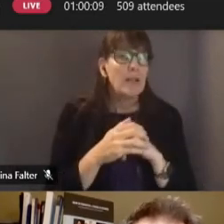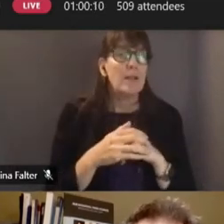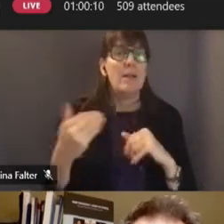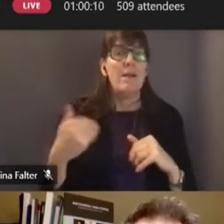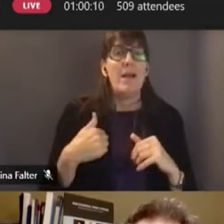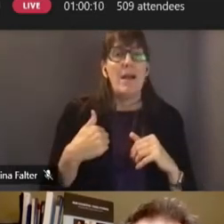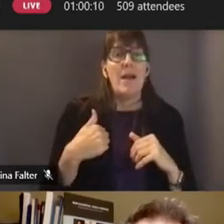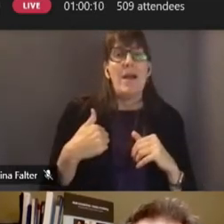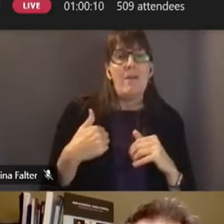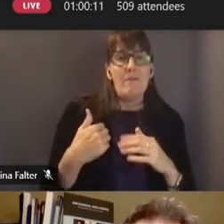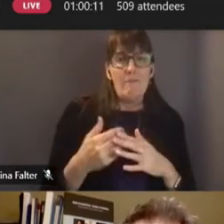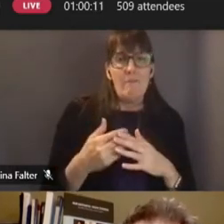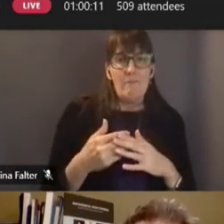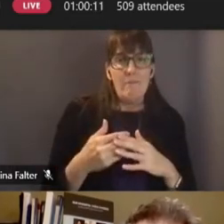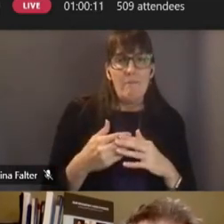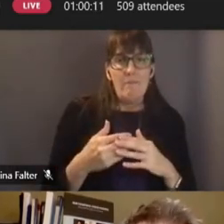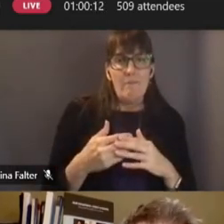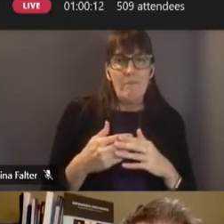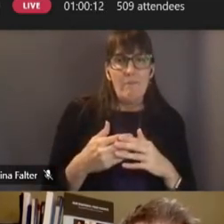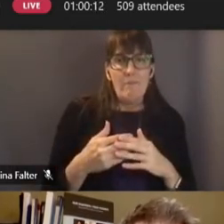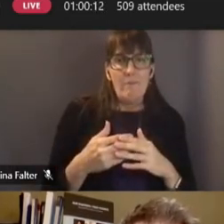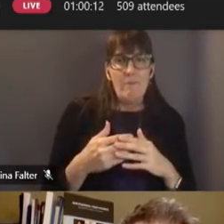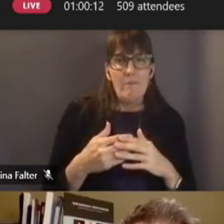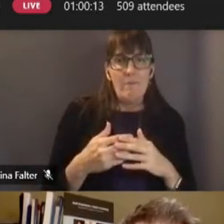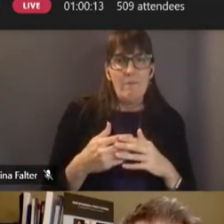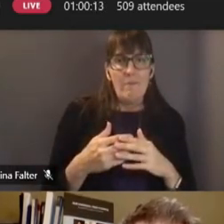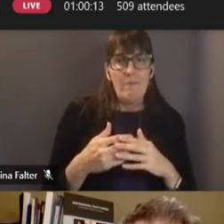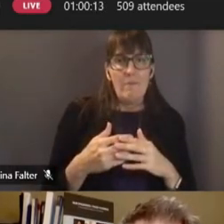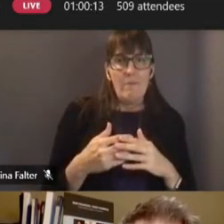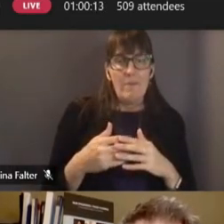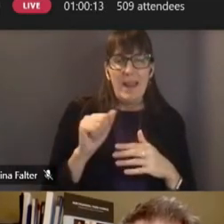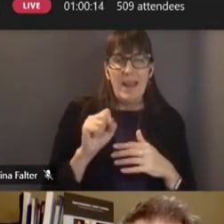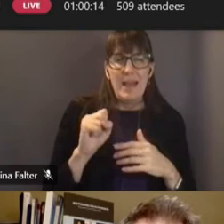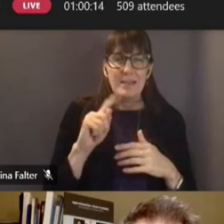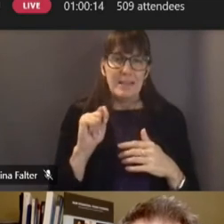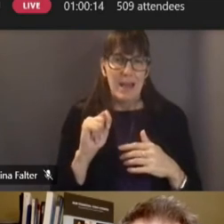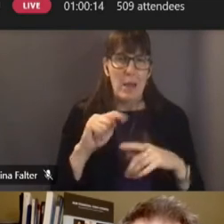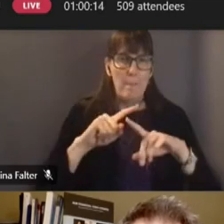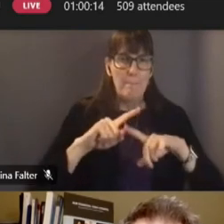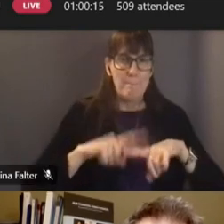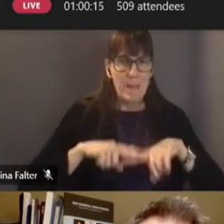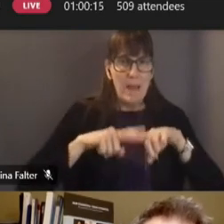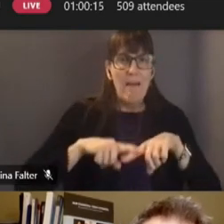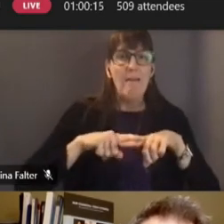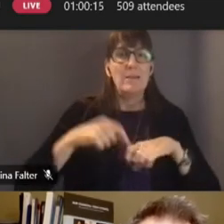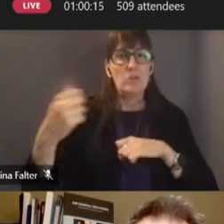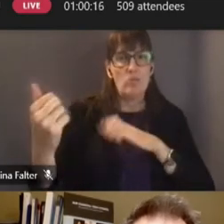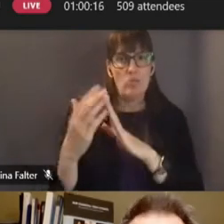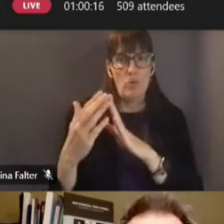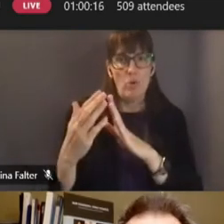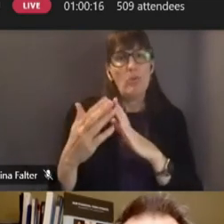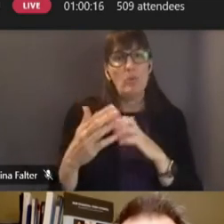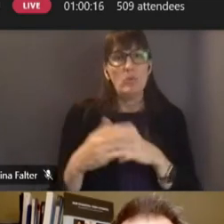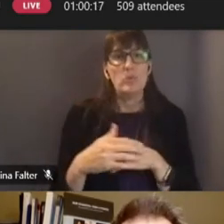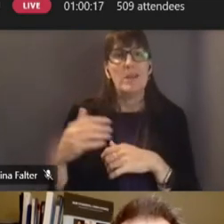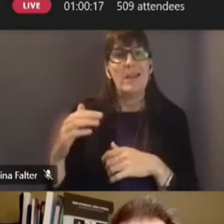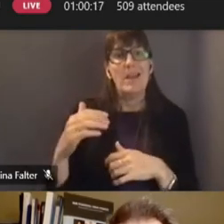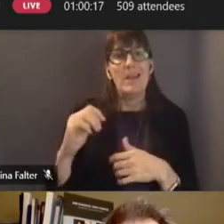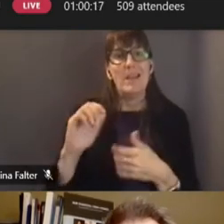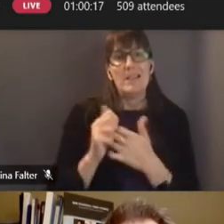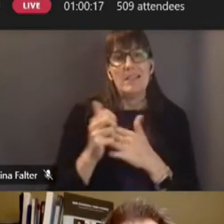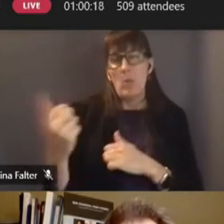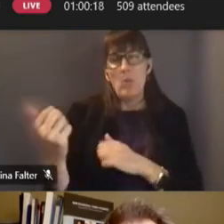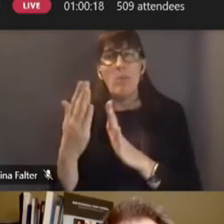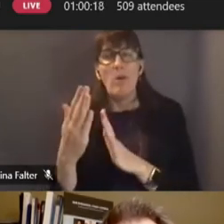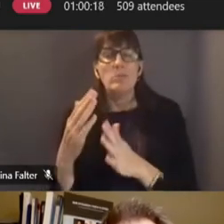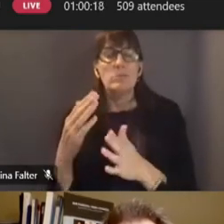we believe that there's excellence and genius in all of our students, and that's how we're going to approach the working with all of our students. I'll open it up to Erin and